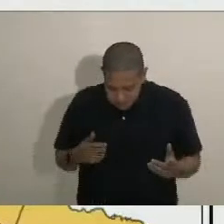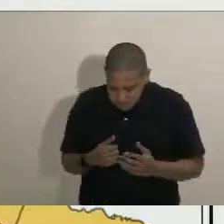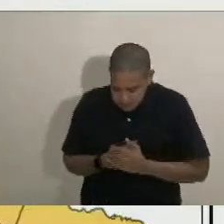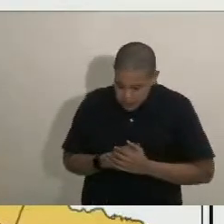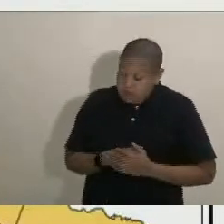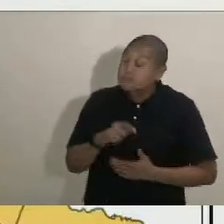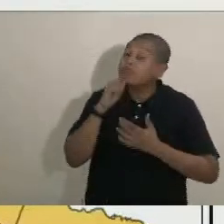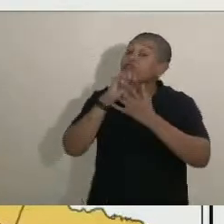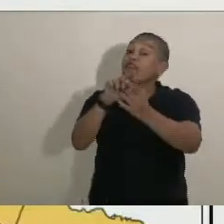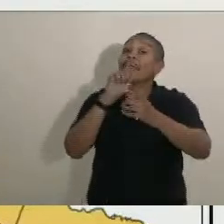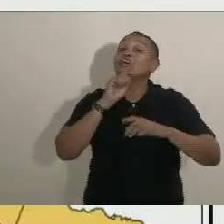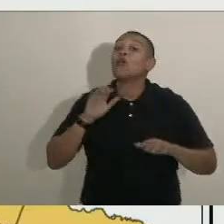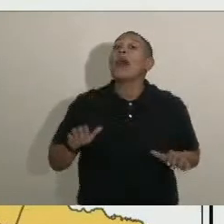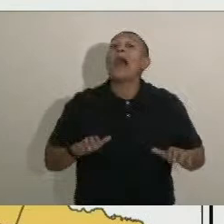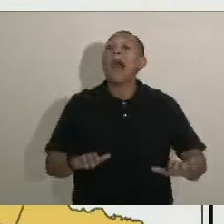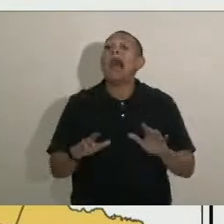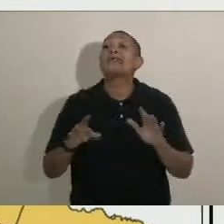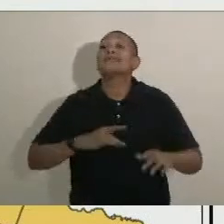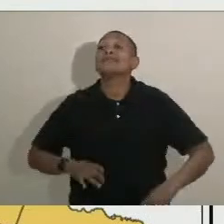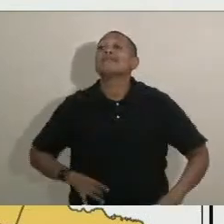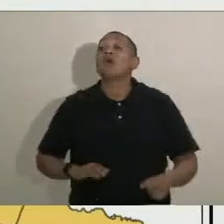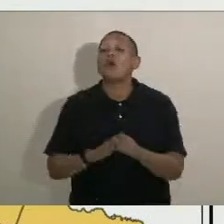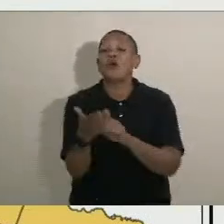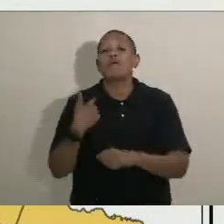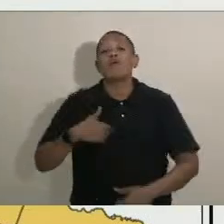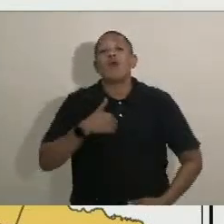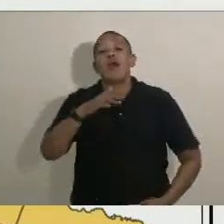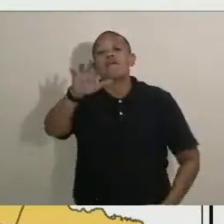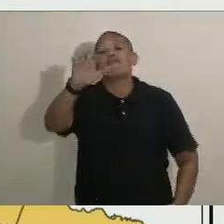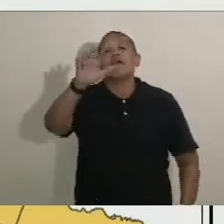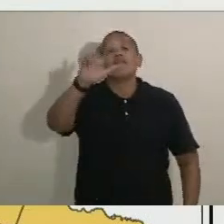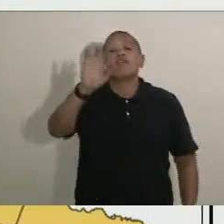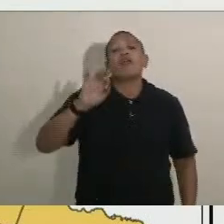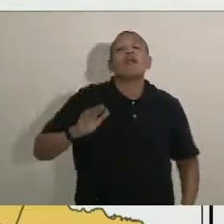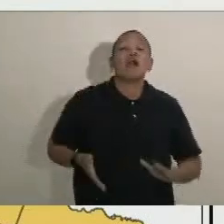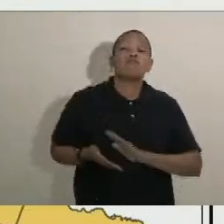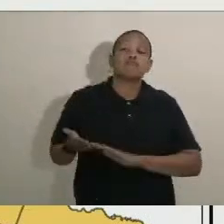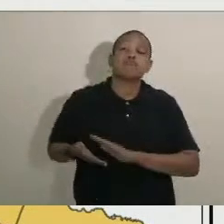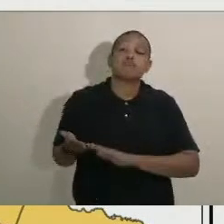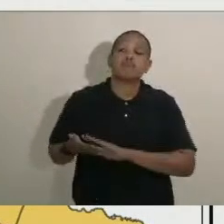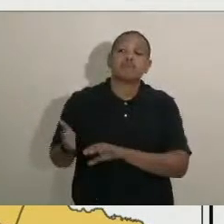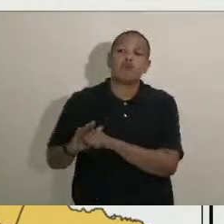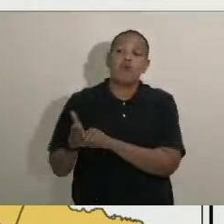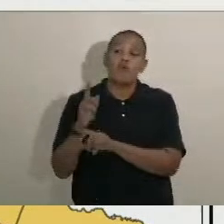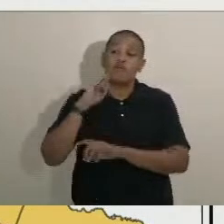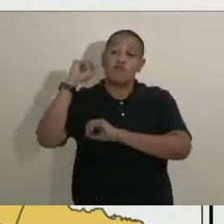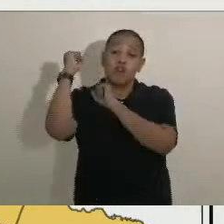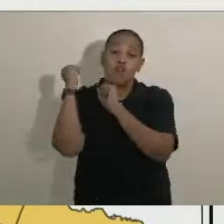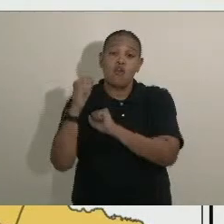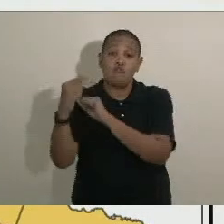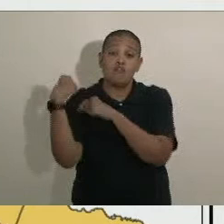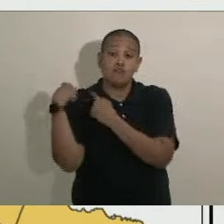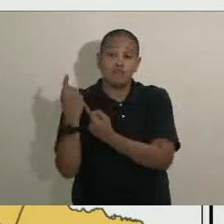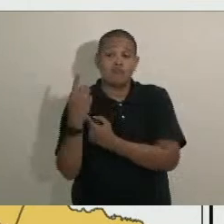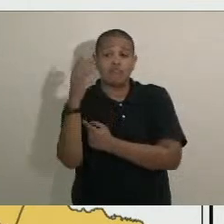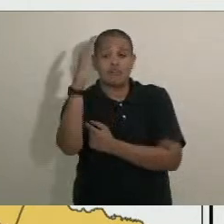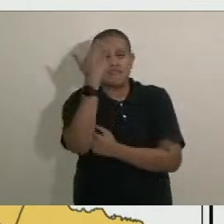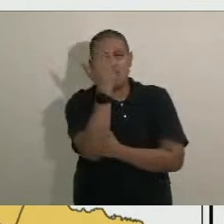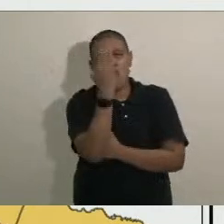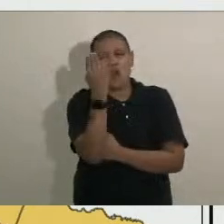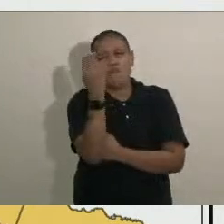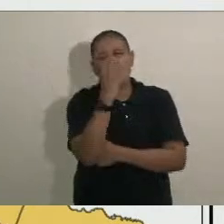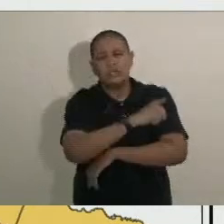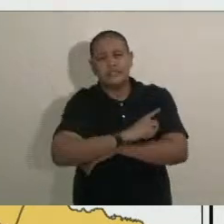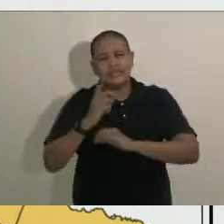In terms of the active cases, we have 539 cases that have been confirmed over the last 14